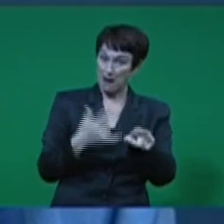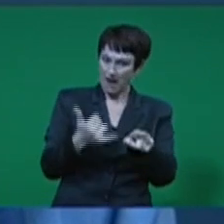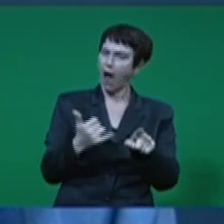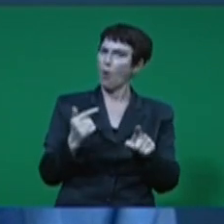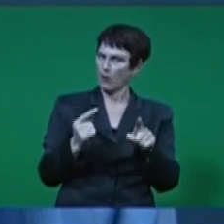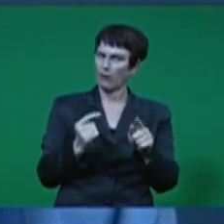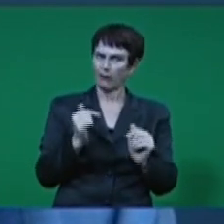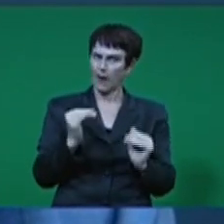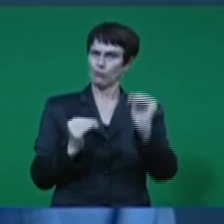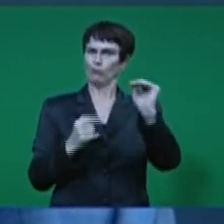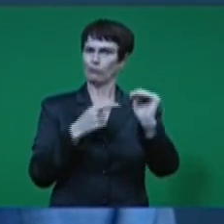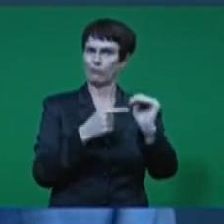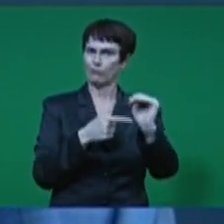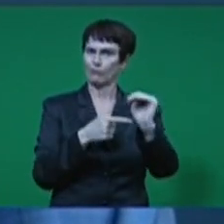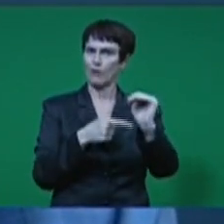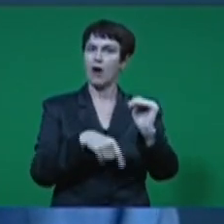previous meeting.